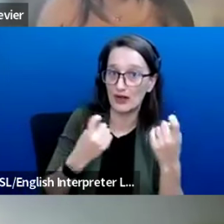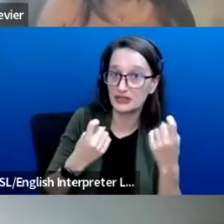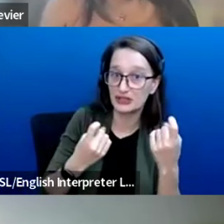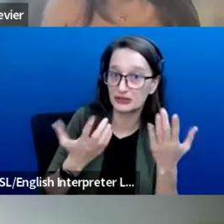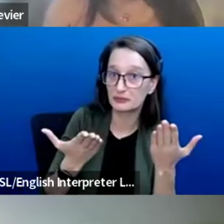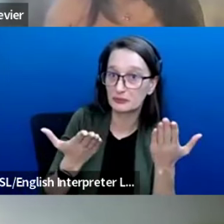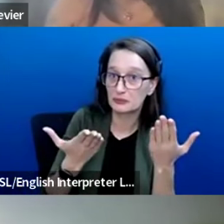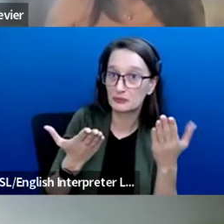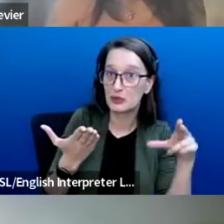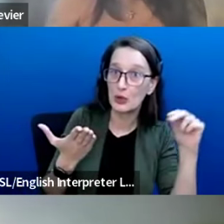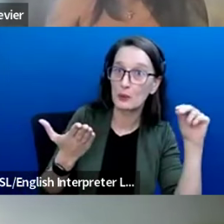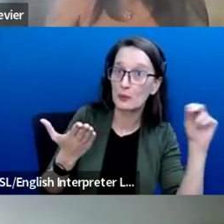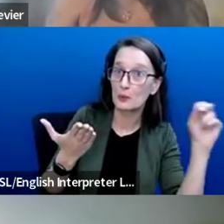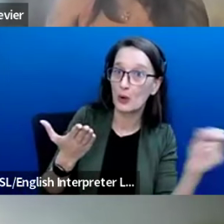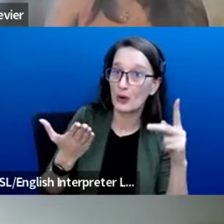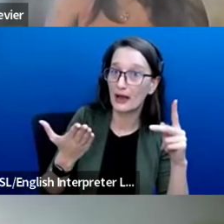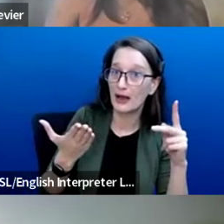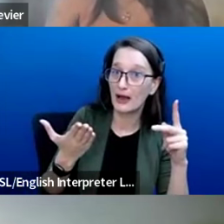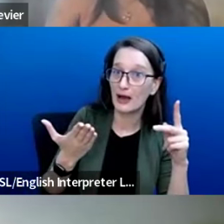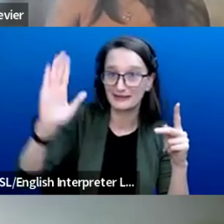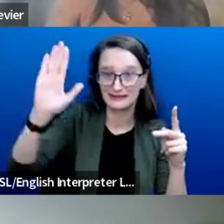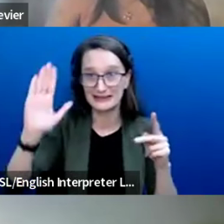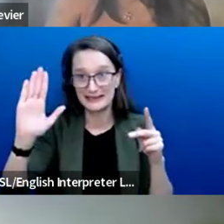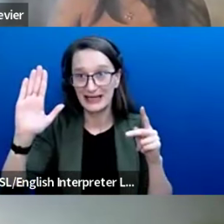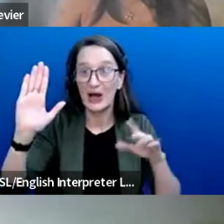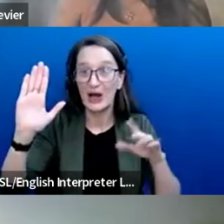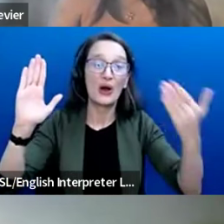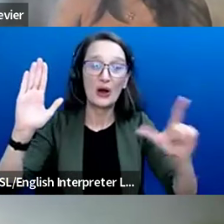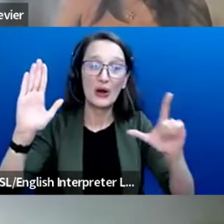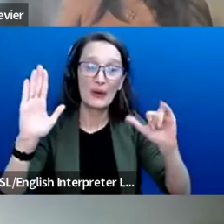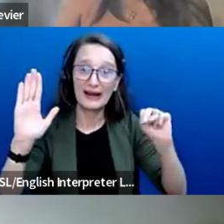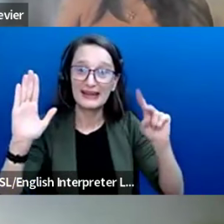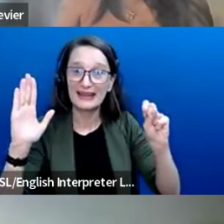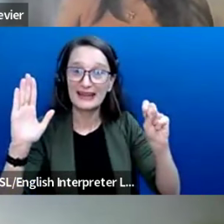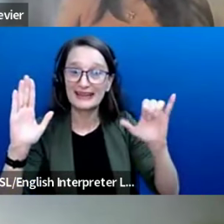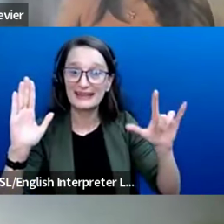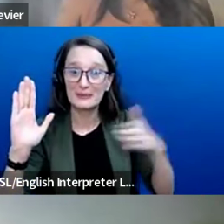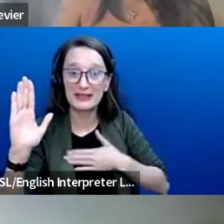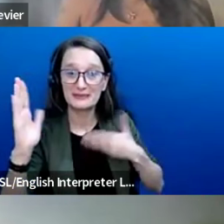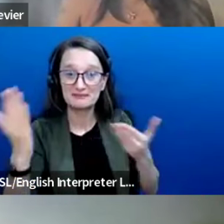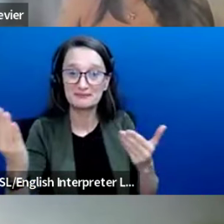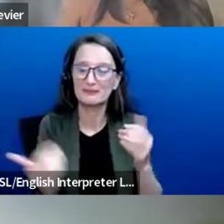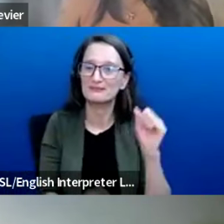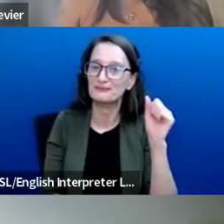Nope. All right. No, I'm going to go. Oh, yeah, go ahead, Lindsay, please.